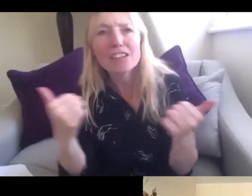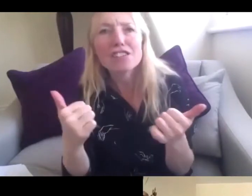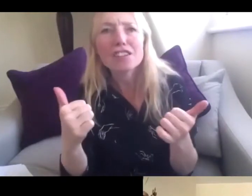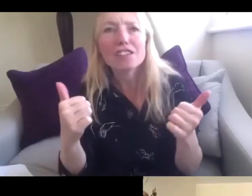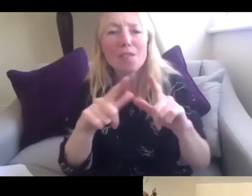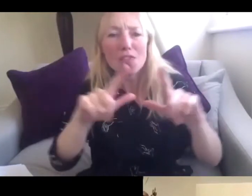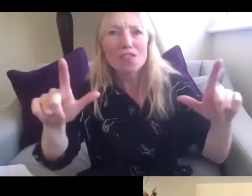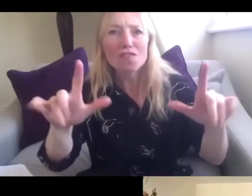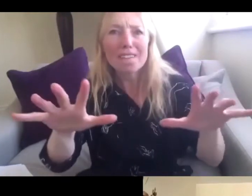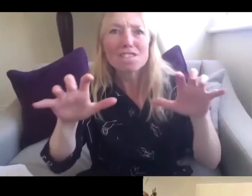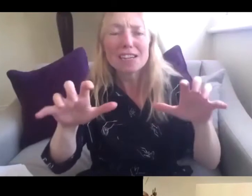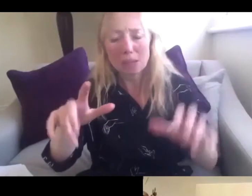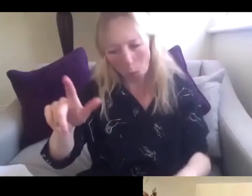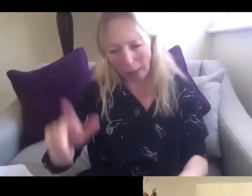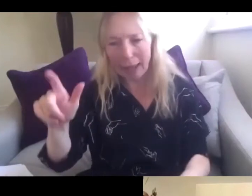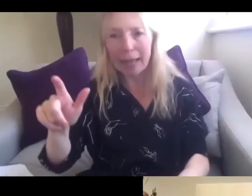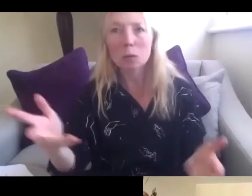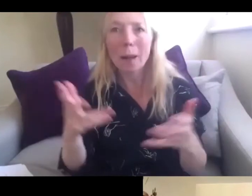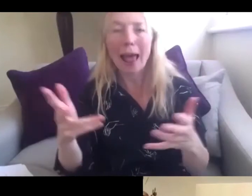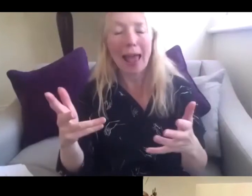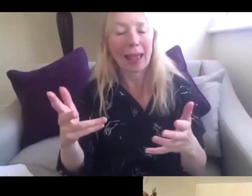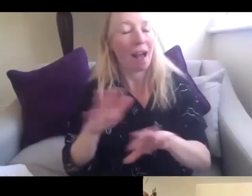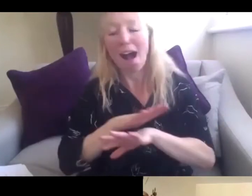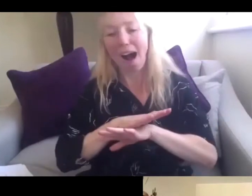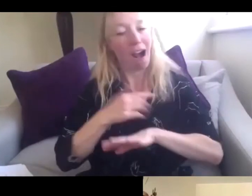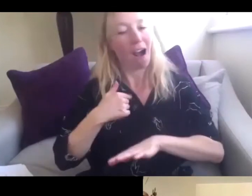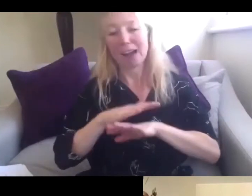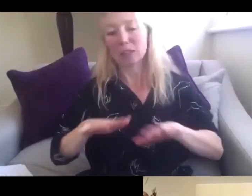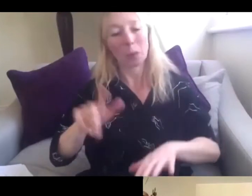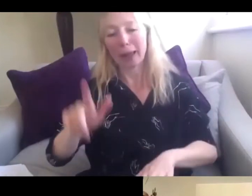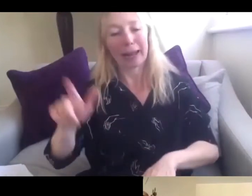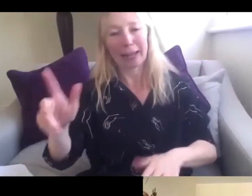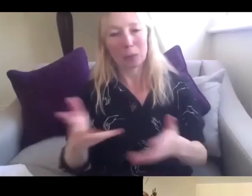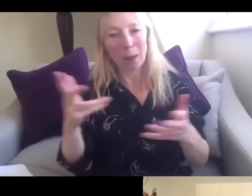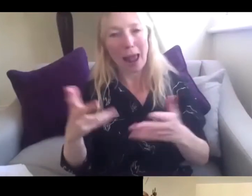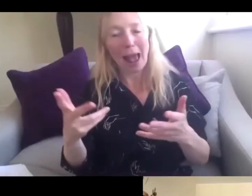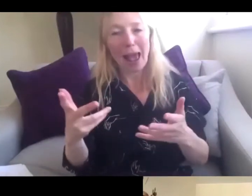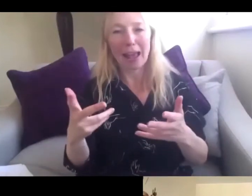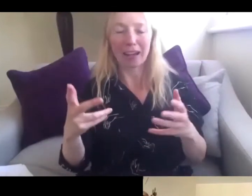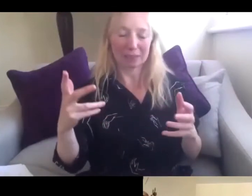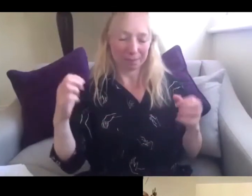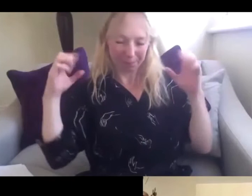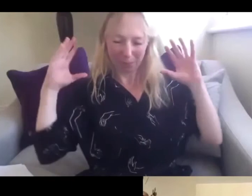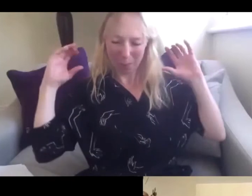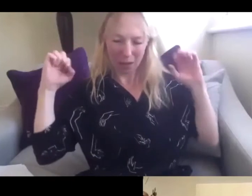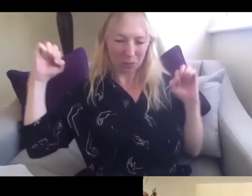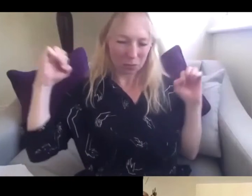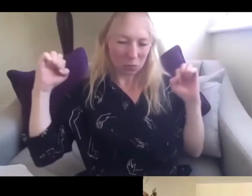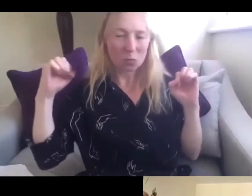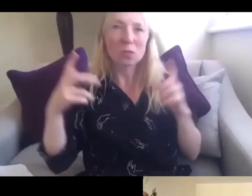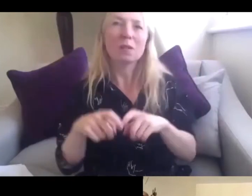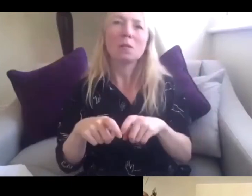to play. I adjust the pillows behind my back, poke a knee out of the duvet to catch the gray Saturday